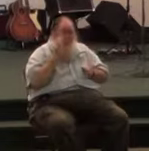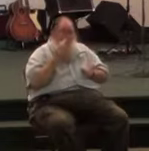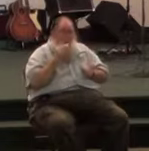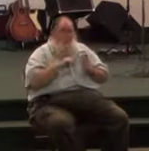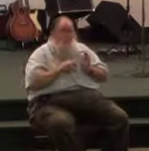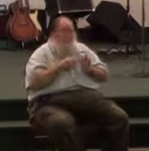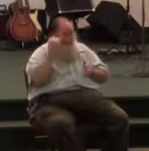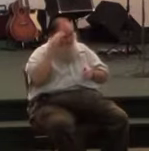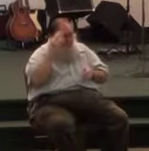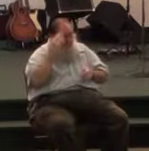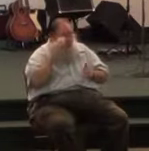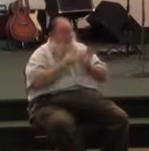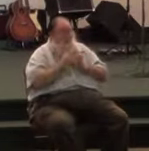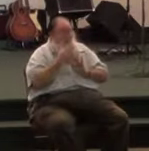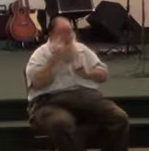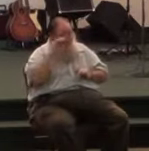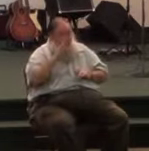us.